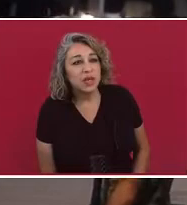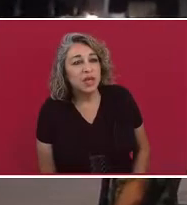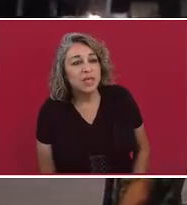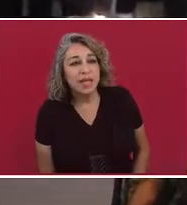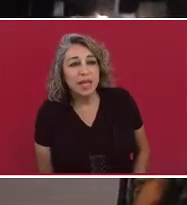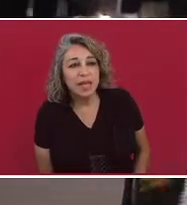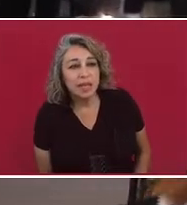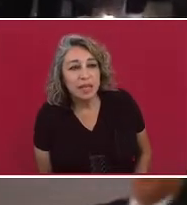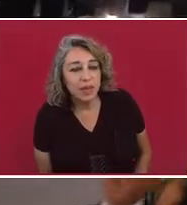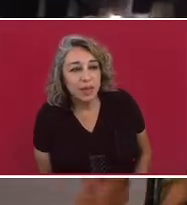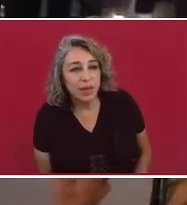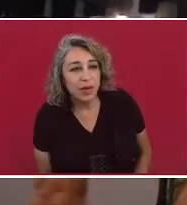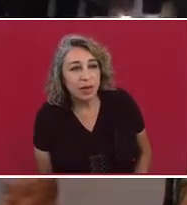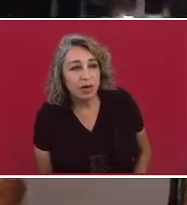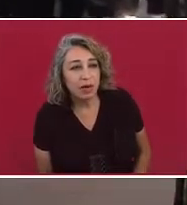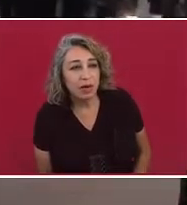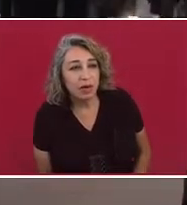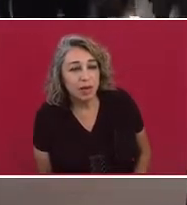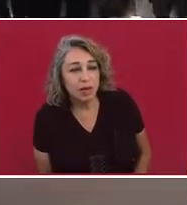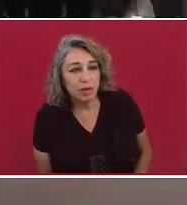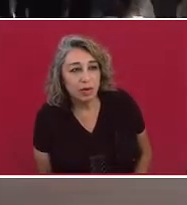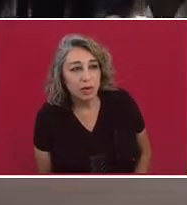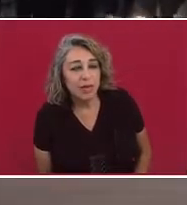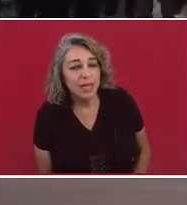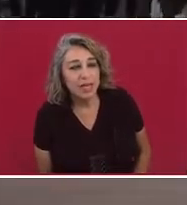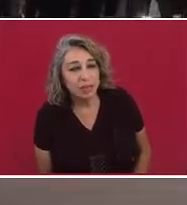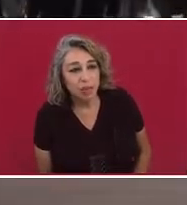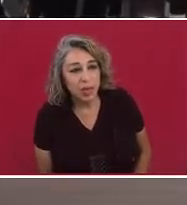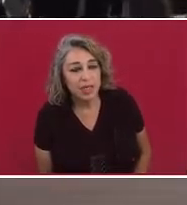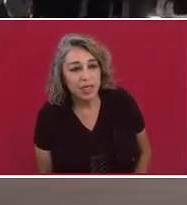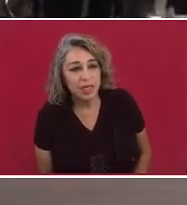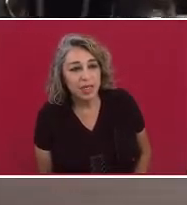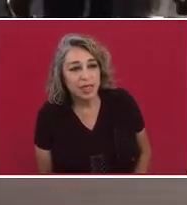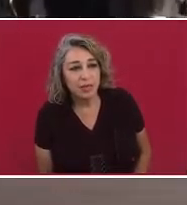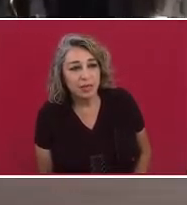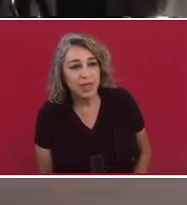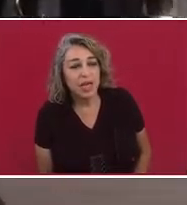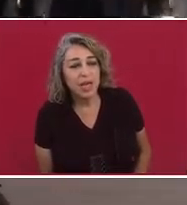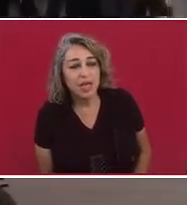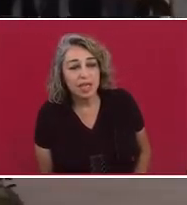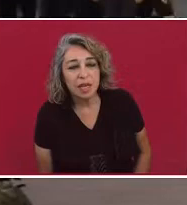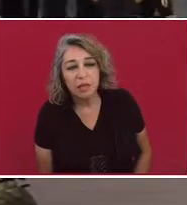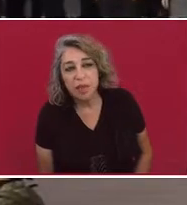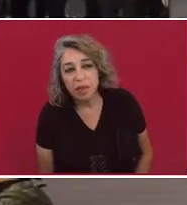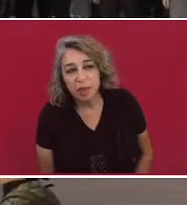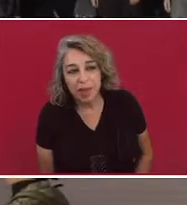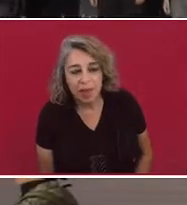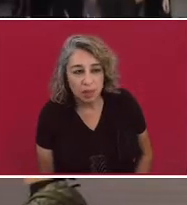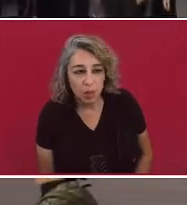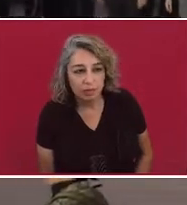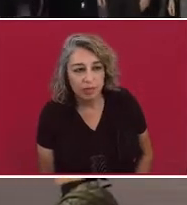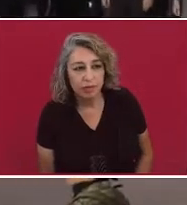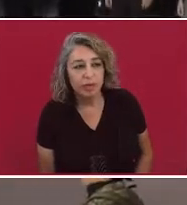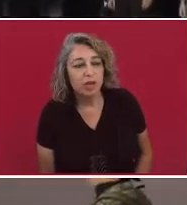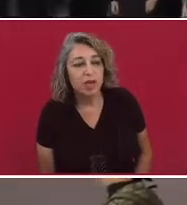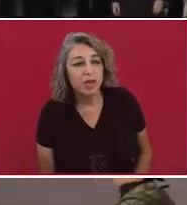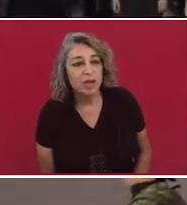So he's saying Andrés Manuel Obrador is present, and he's accompanied by his